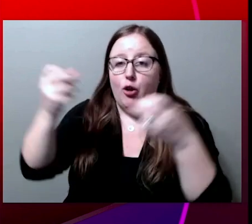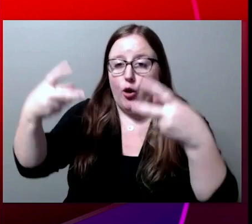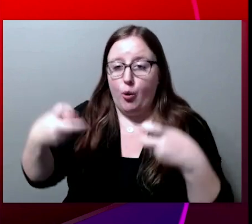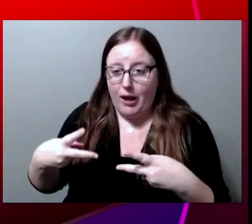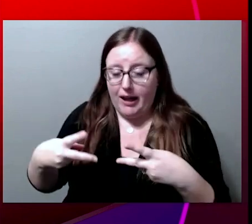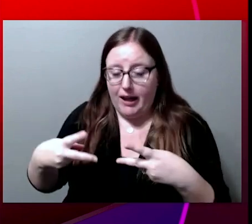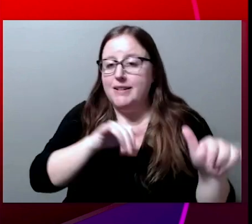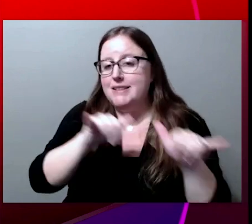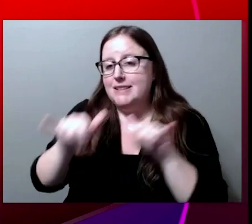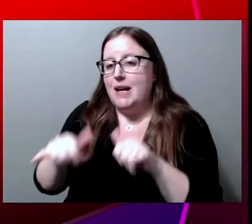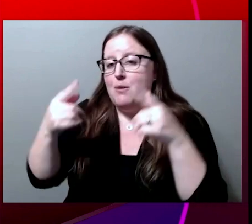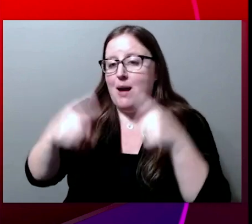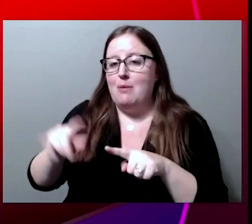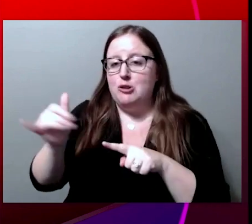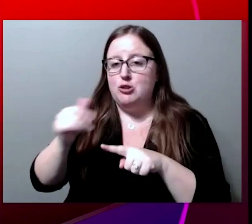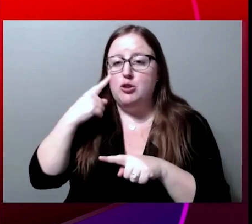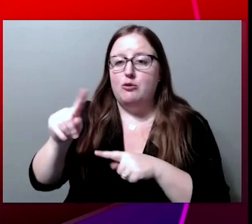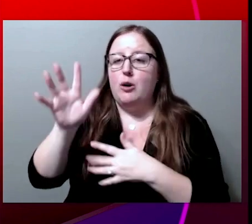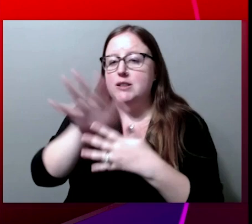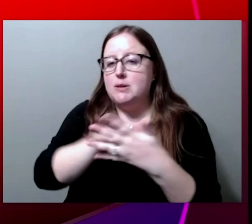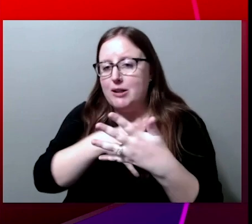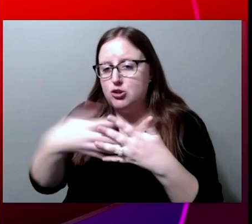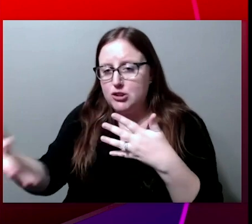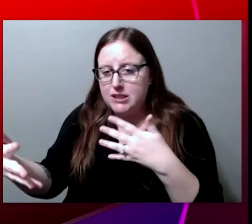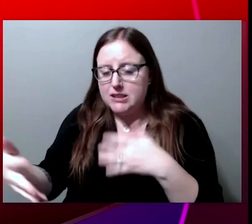thing happens in spreadsheets and